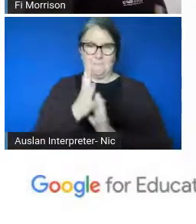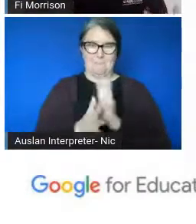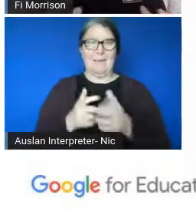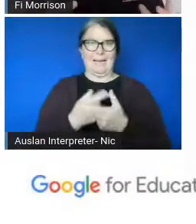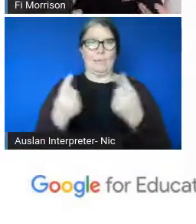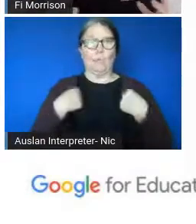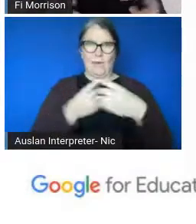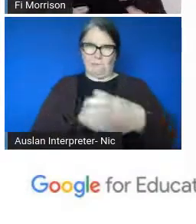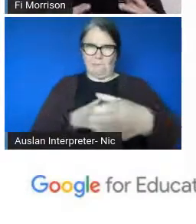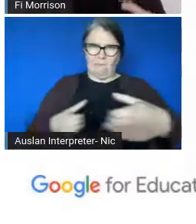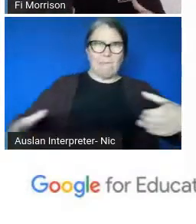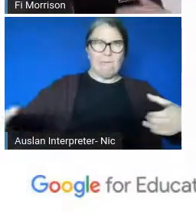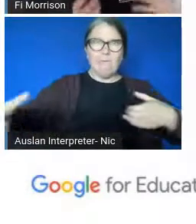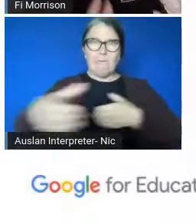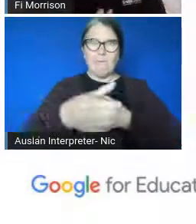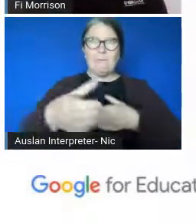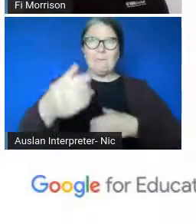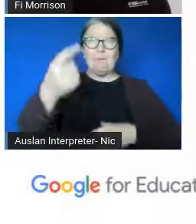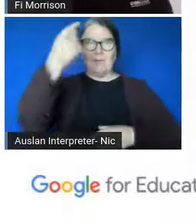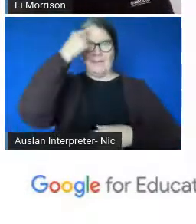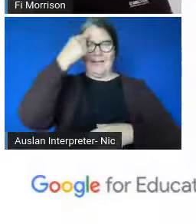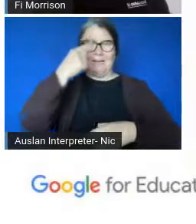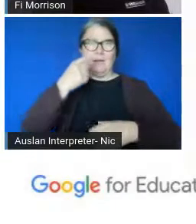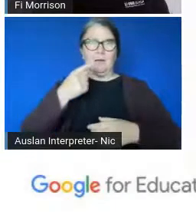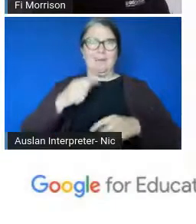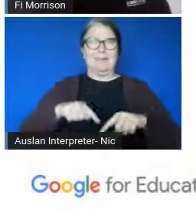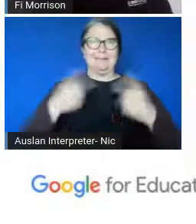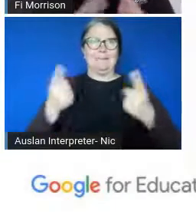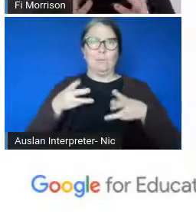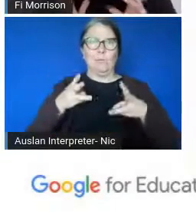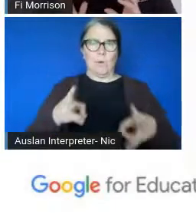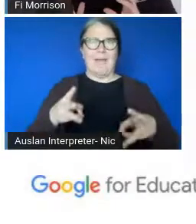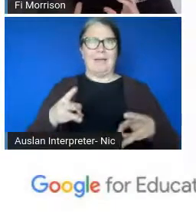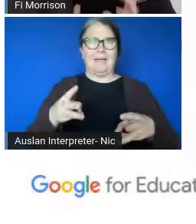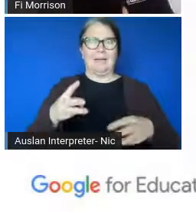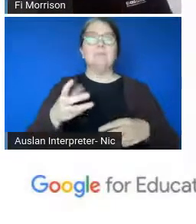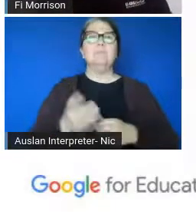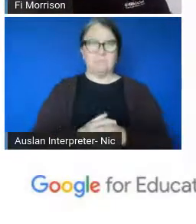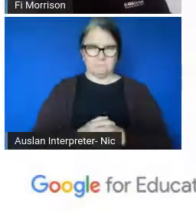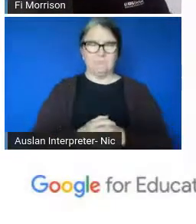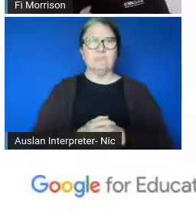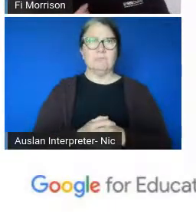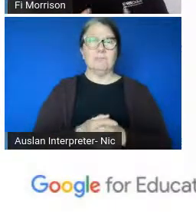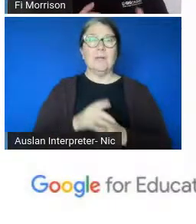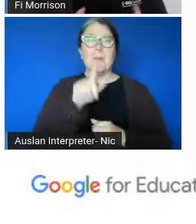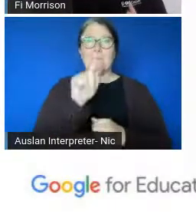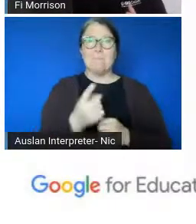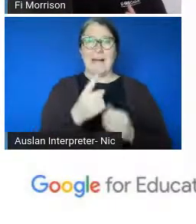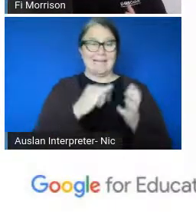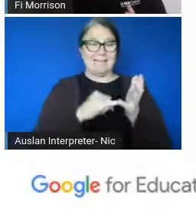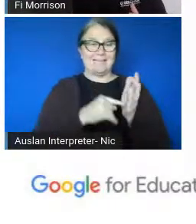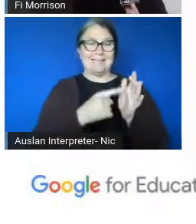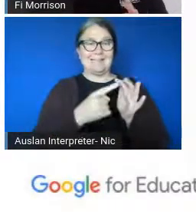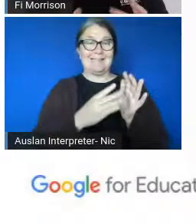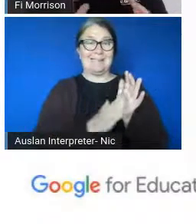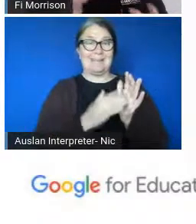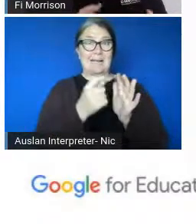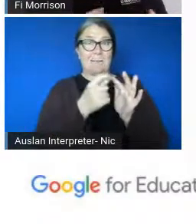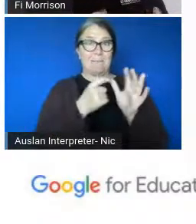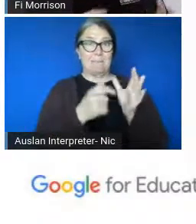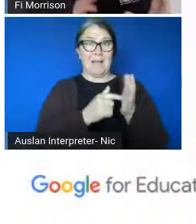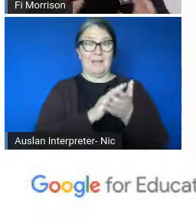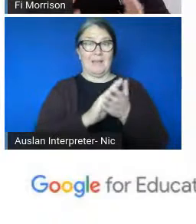somebody's shoes, thinking about things through somebody else's perspective. But with STEMpathy, we're wanting to do that through